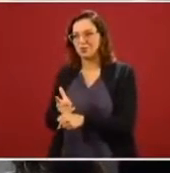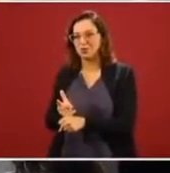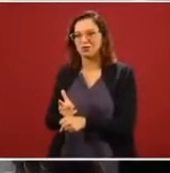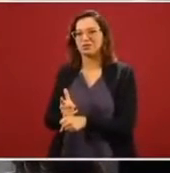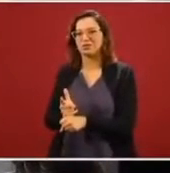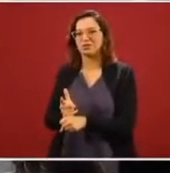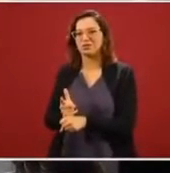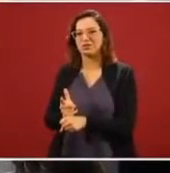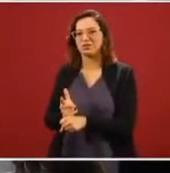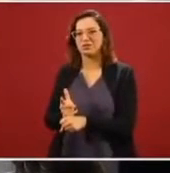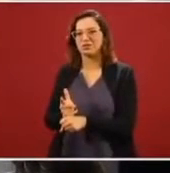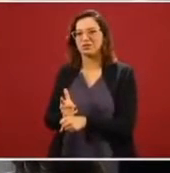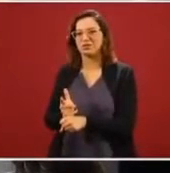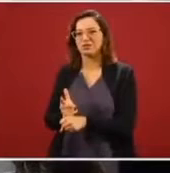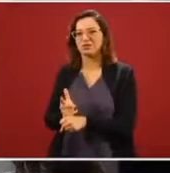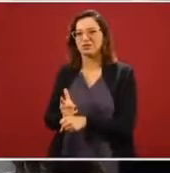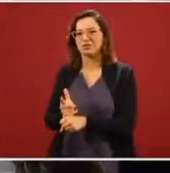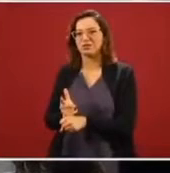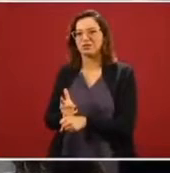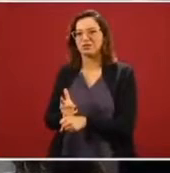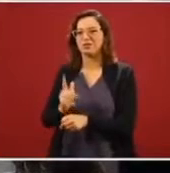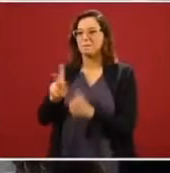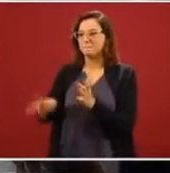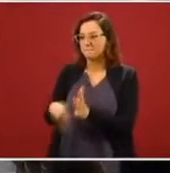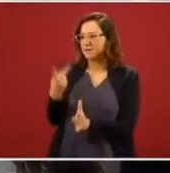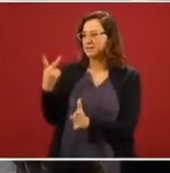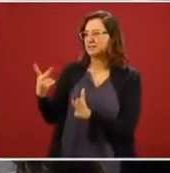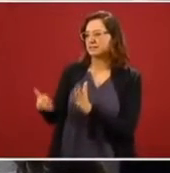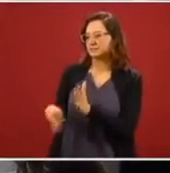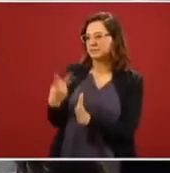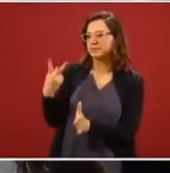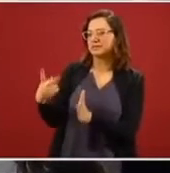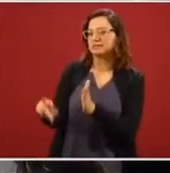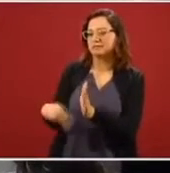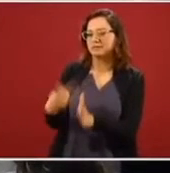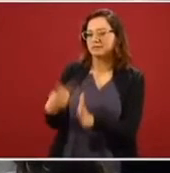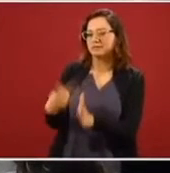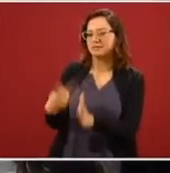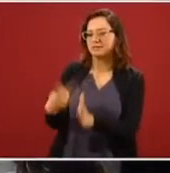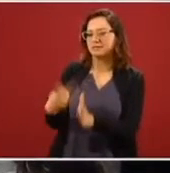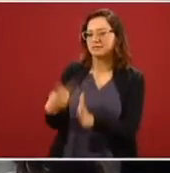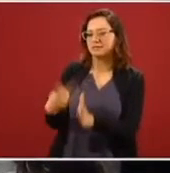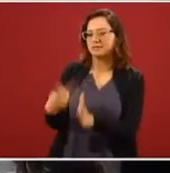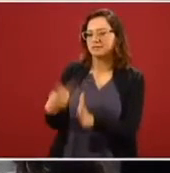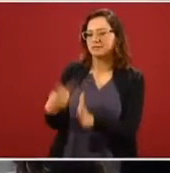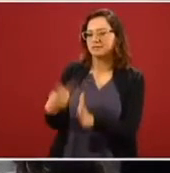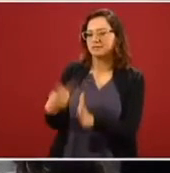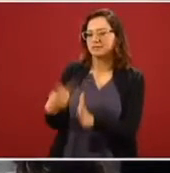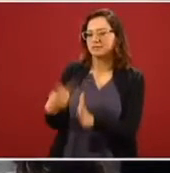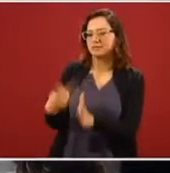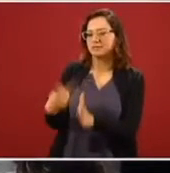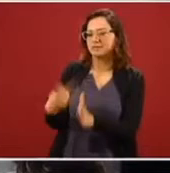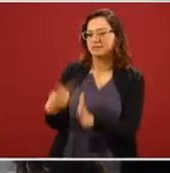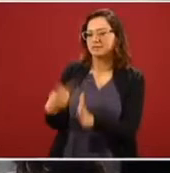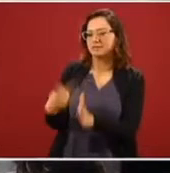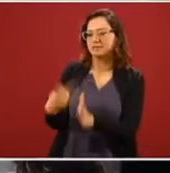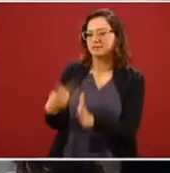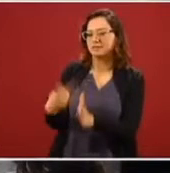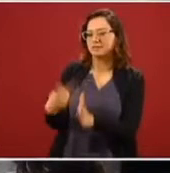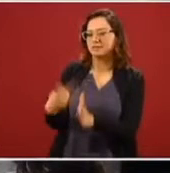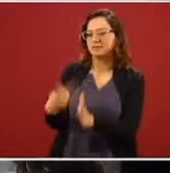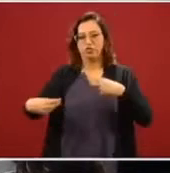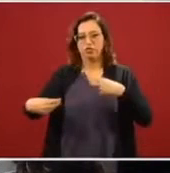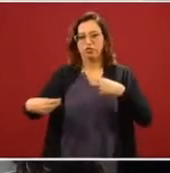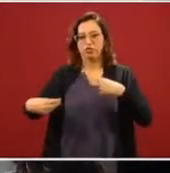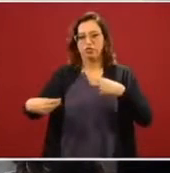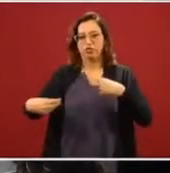otra vez, one time and again, por la vía respiratoria, via the respiratory